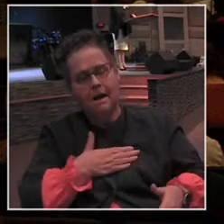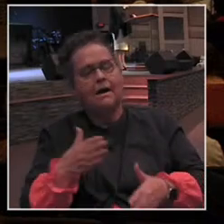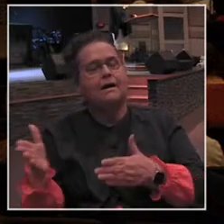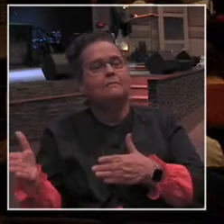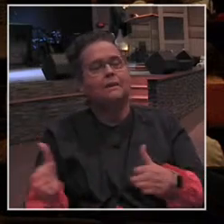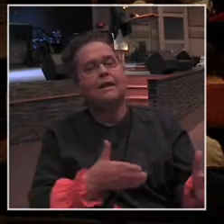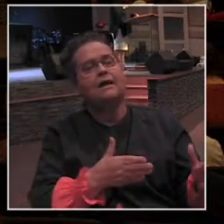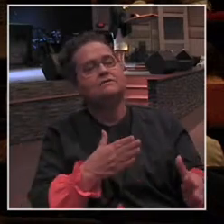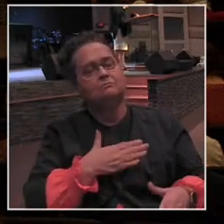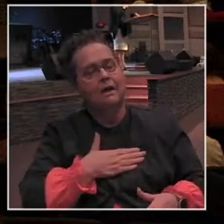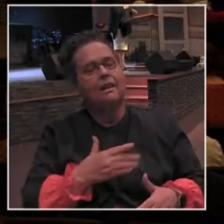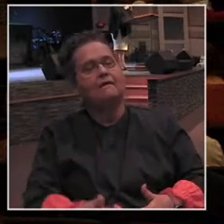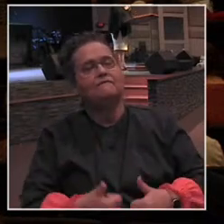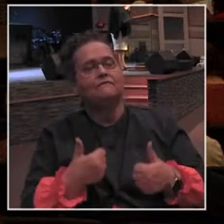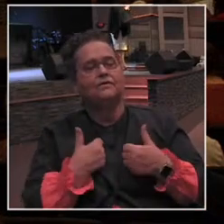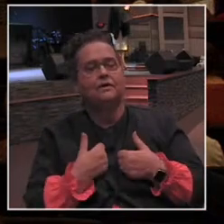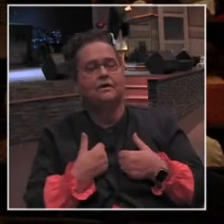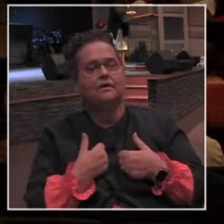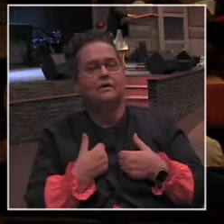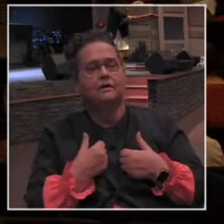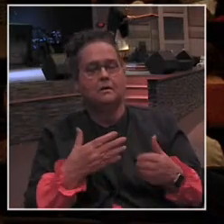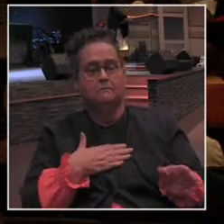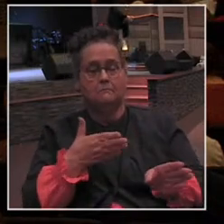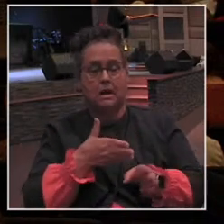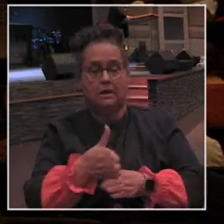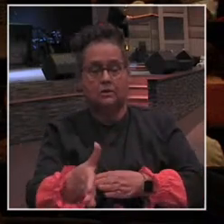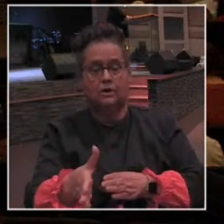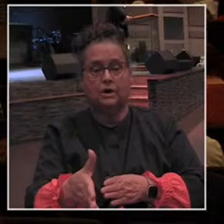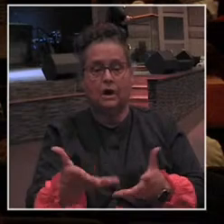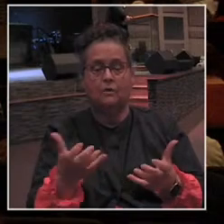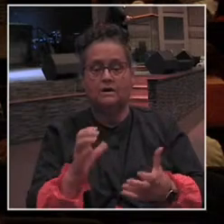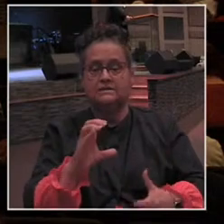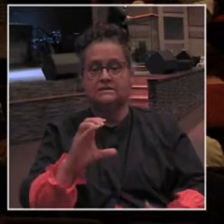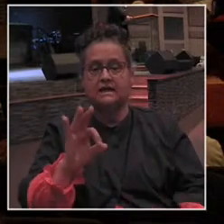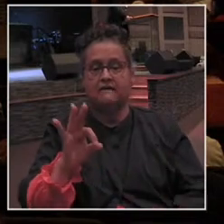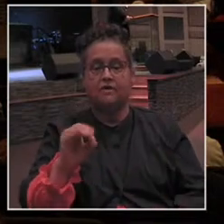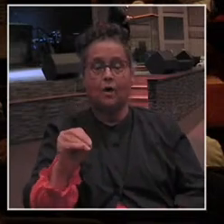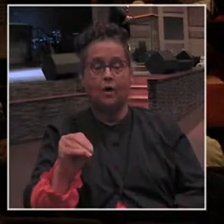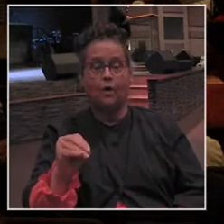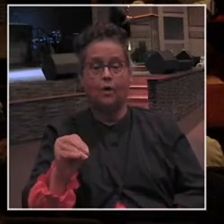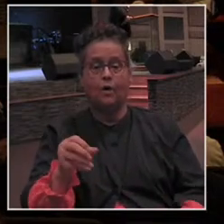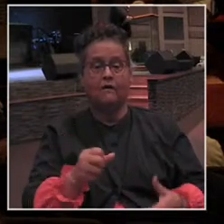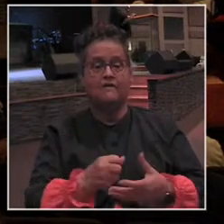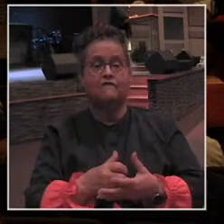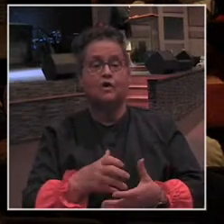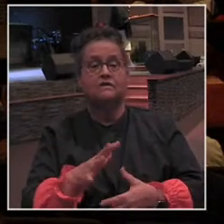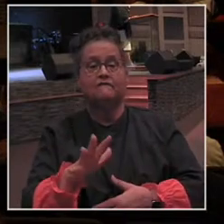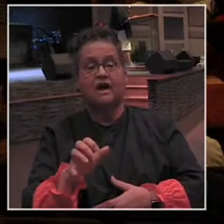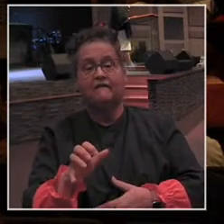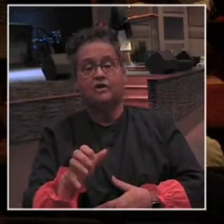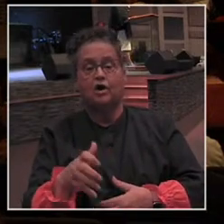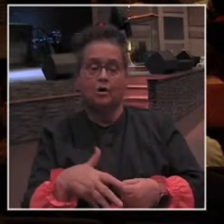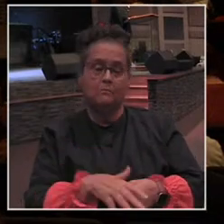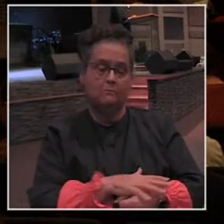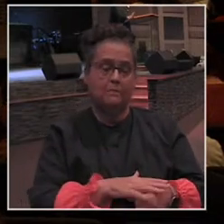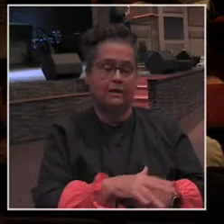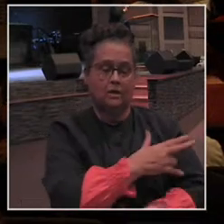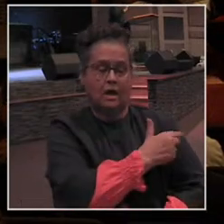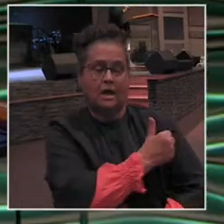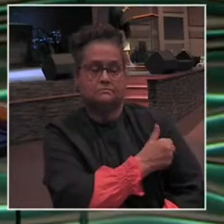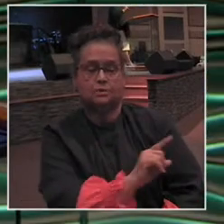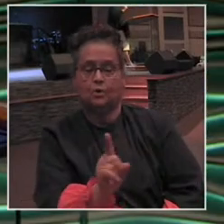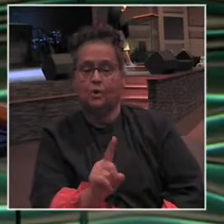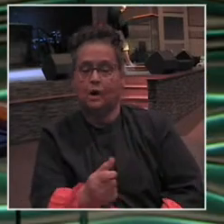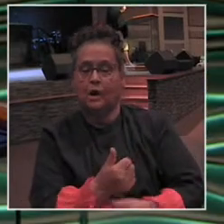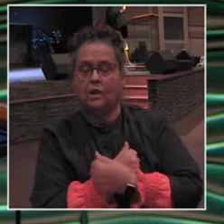my life. See, in my career, I wanted to be a CFO of a Fortune 500 company, or maybe the local hospital where I worked at. I